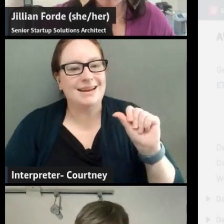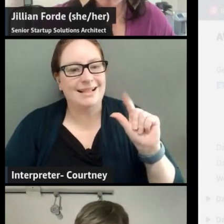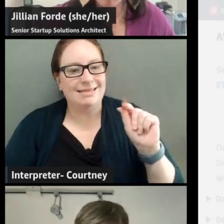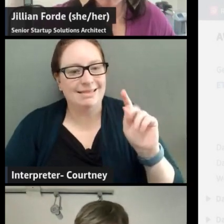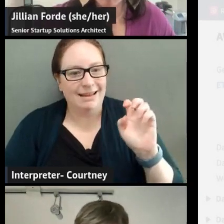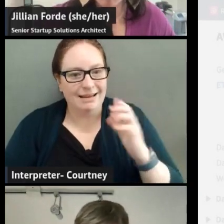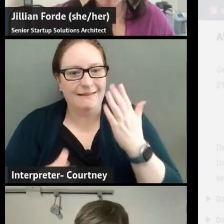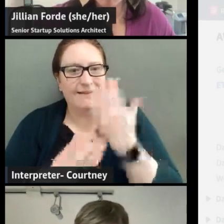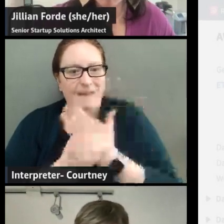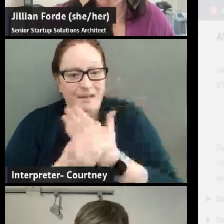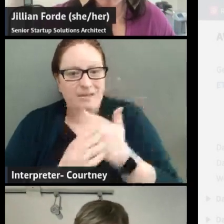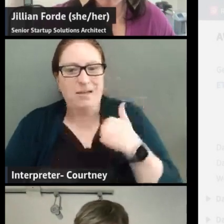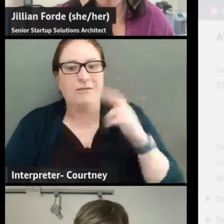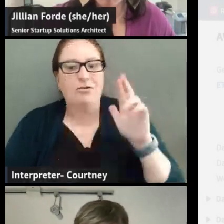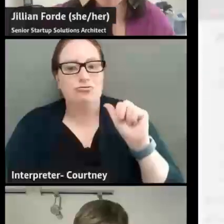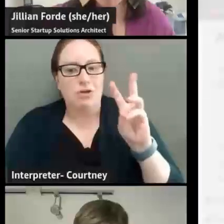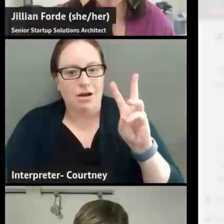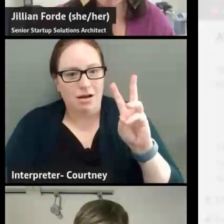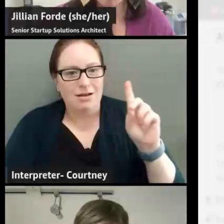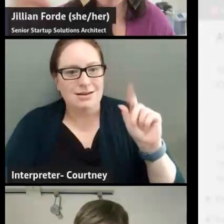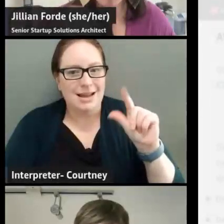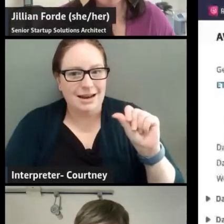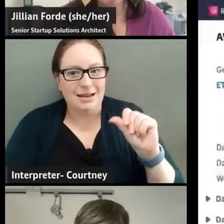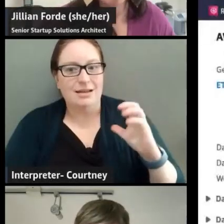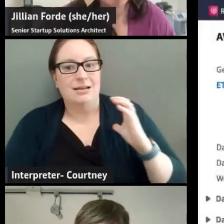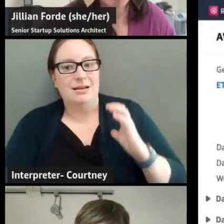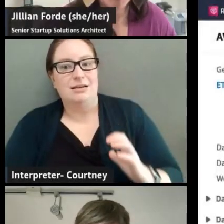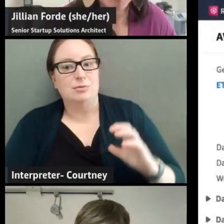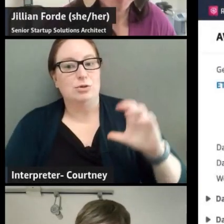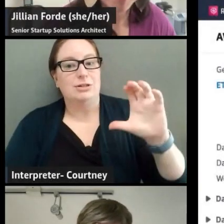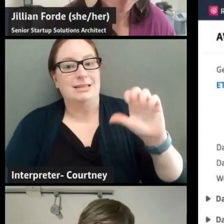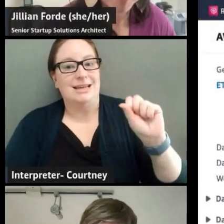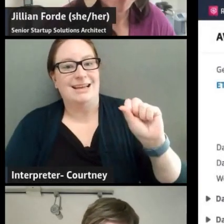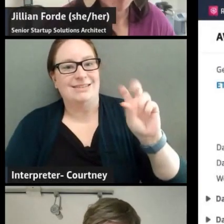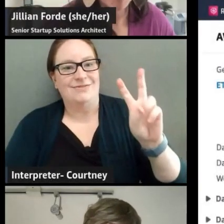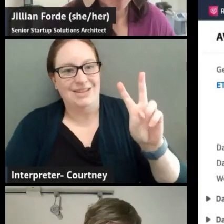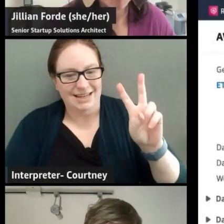some raw data. There's a customer CSV file, so I'm just going to choose that.